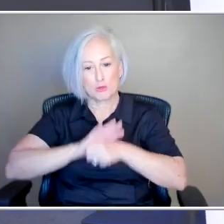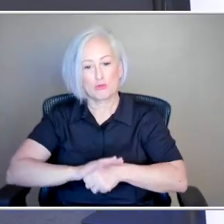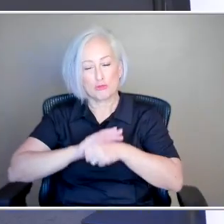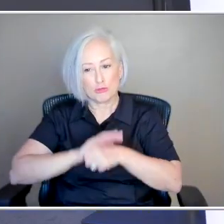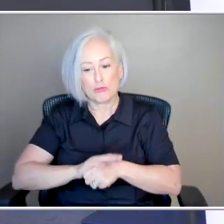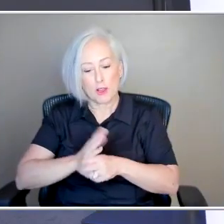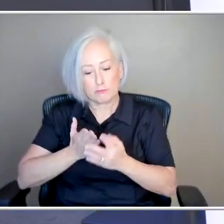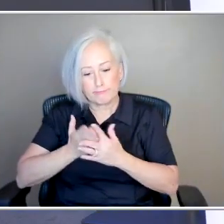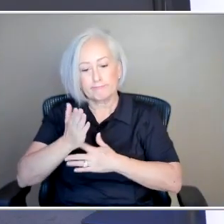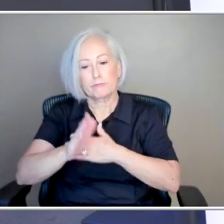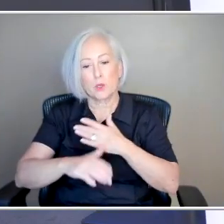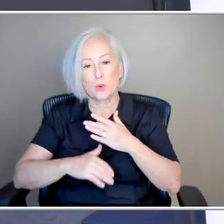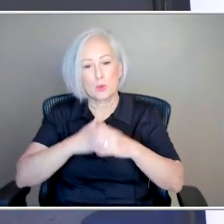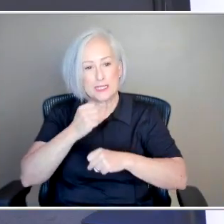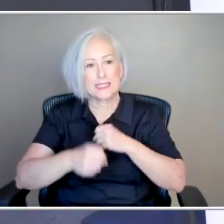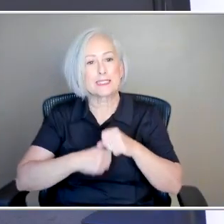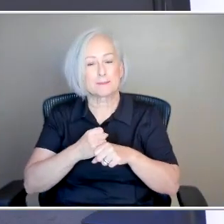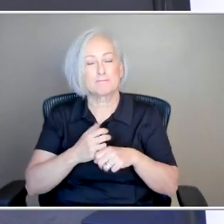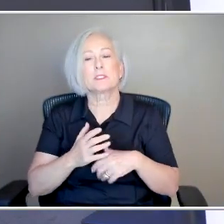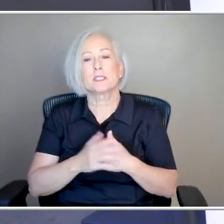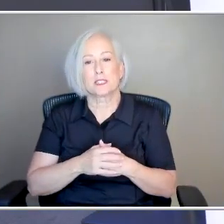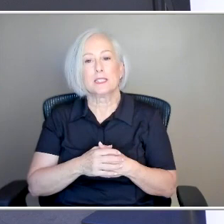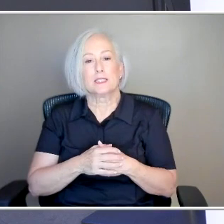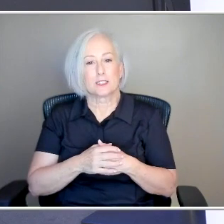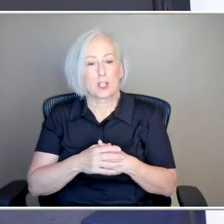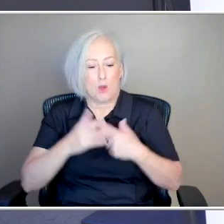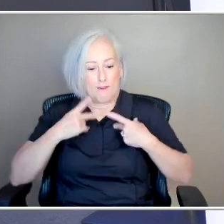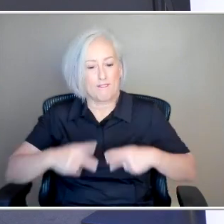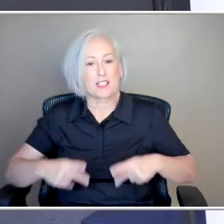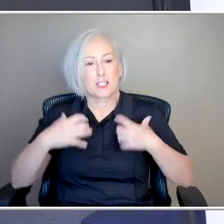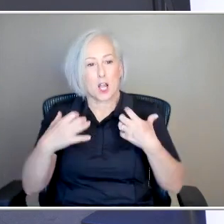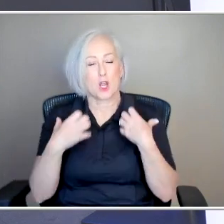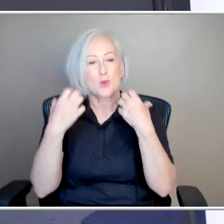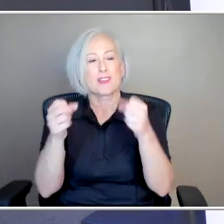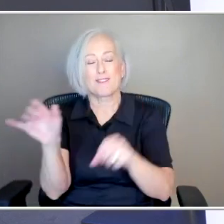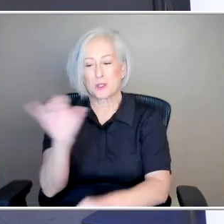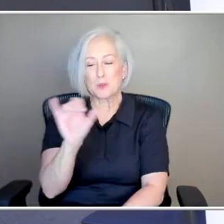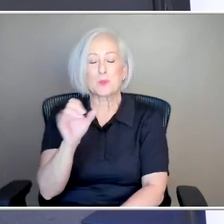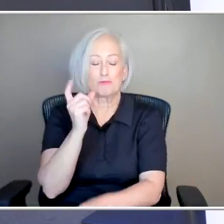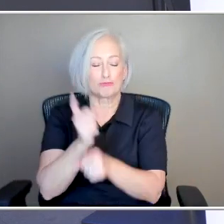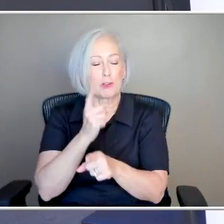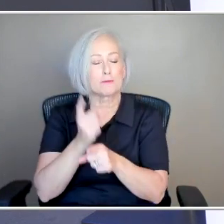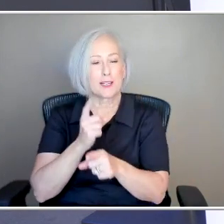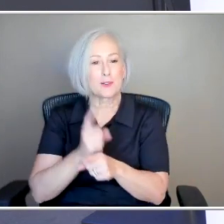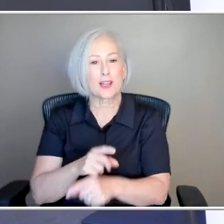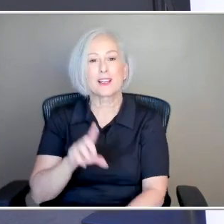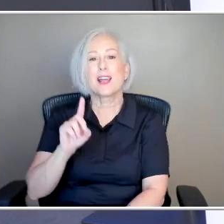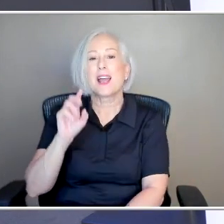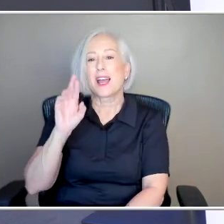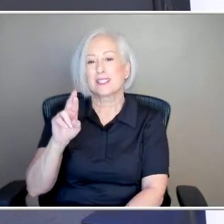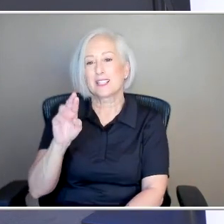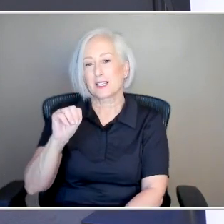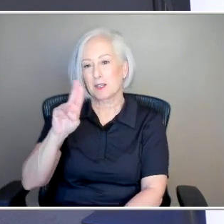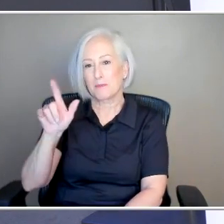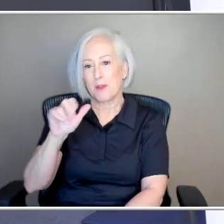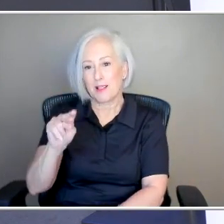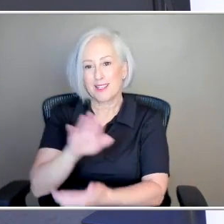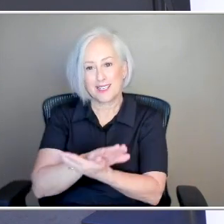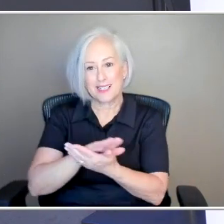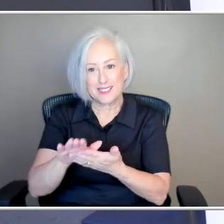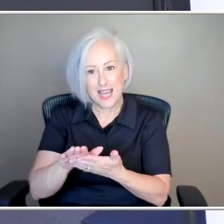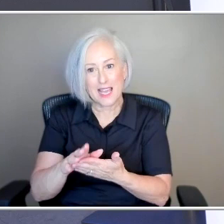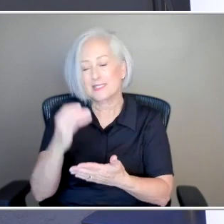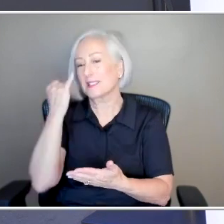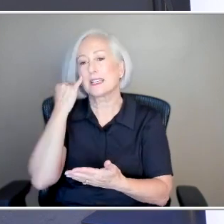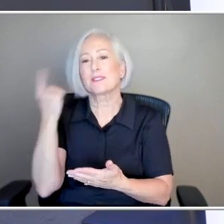this surgery. Correct. It's then having to put that into action. Exactly. Yeah, getting back there. Exactly. So, and Dr. Mullen, must be nice though. God forbid somebody has a setback, you could have